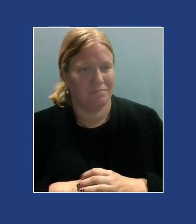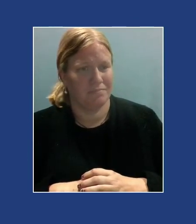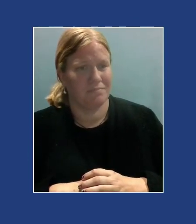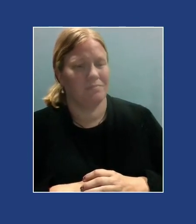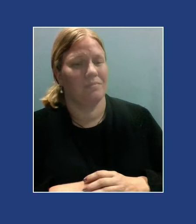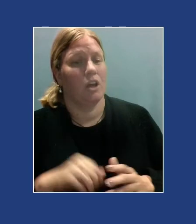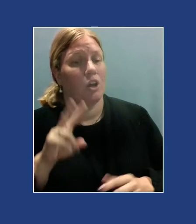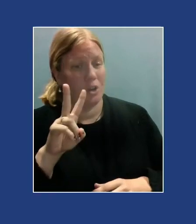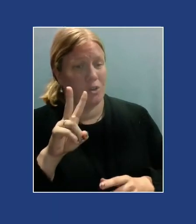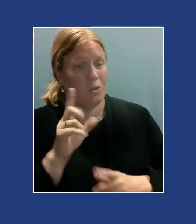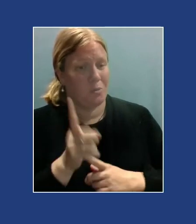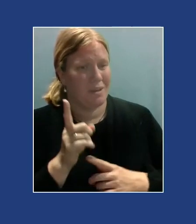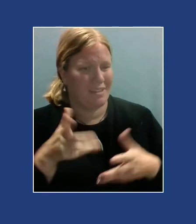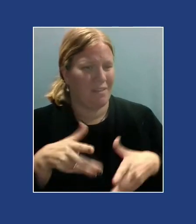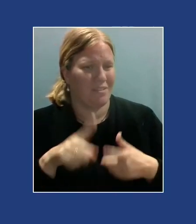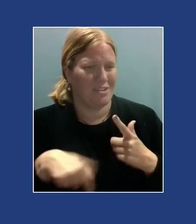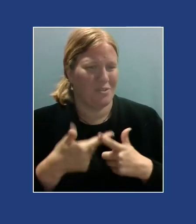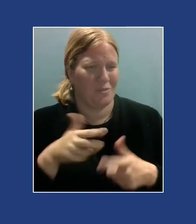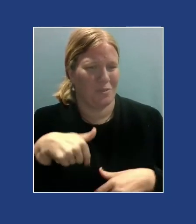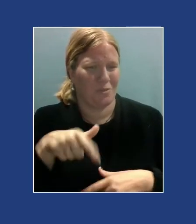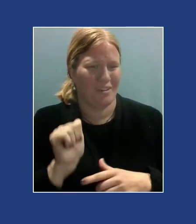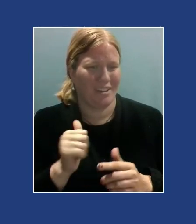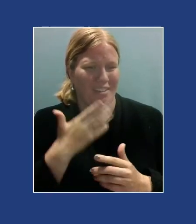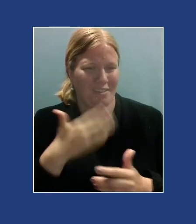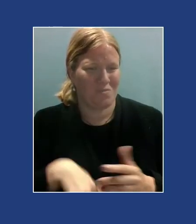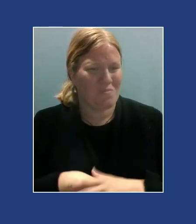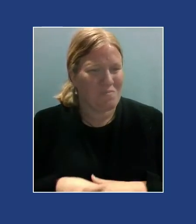Okay. Okay, great, thank you.